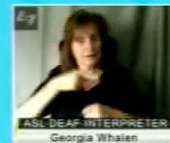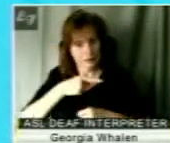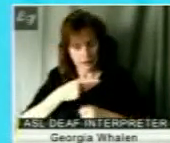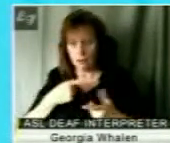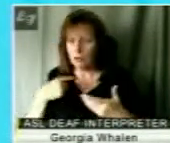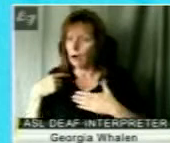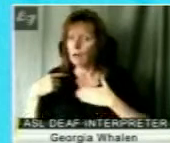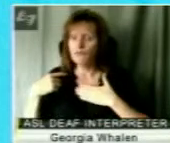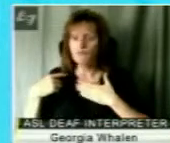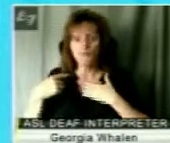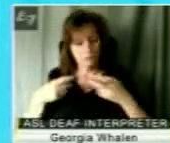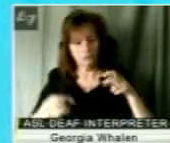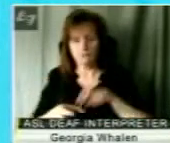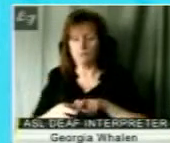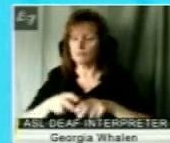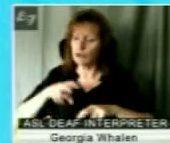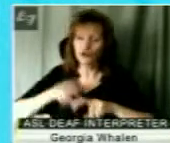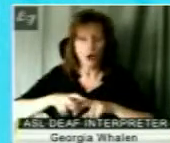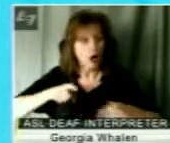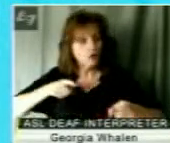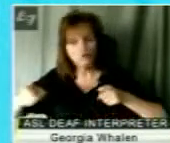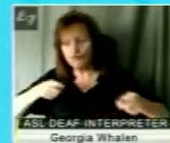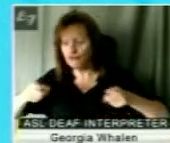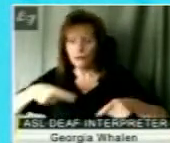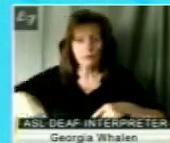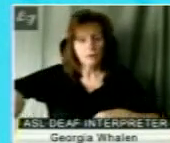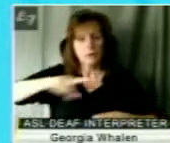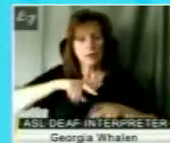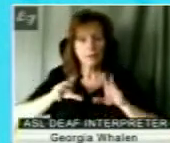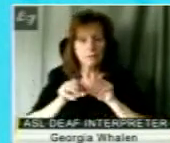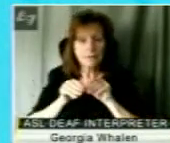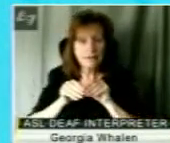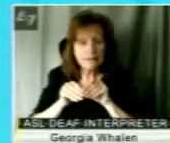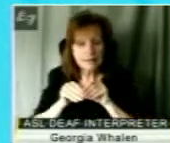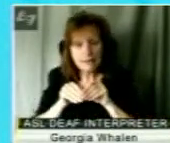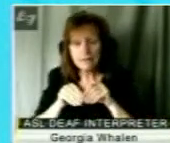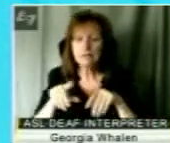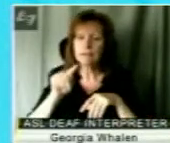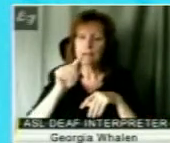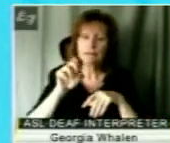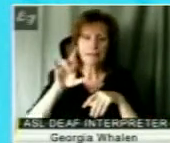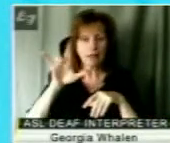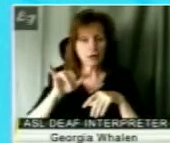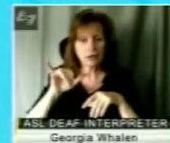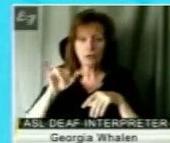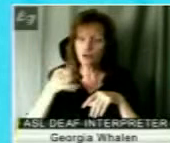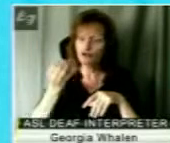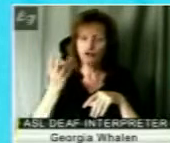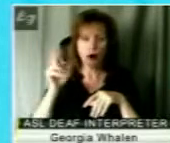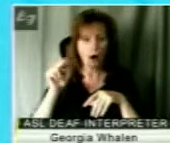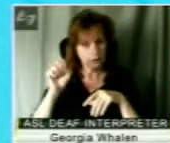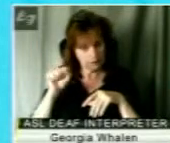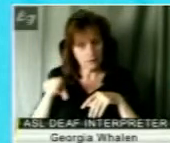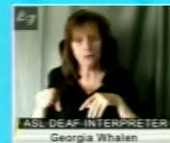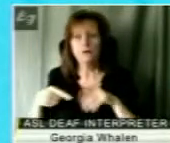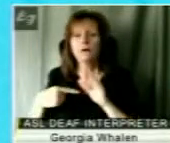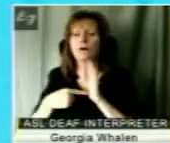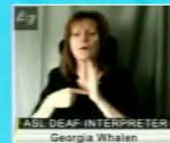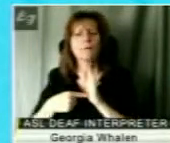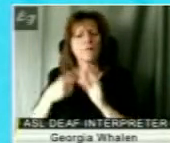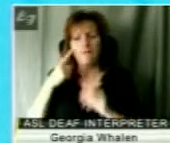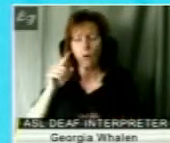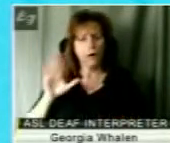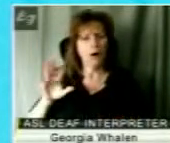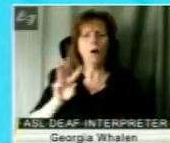and the vice chair, his name escapes me right at the moment, Terry Johns, who represents the West End Home Builders